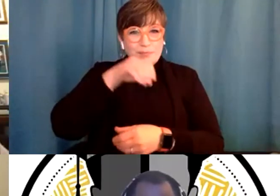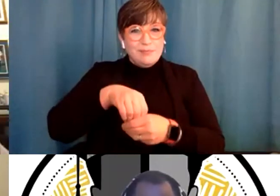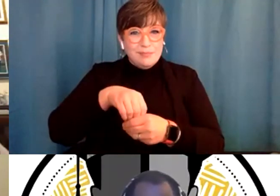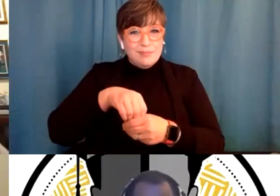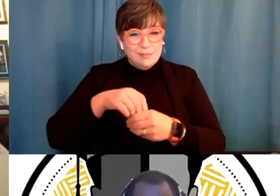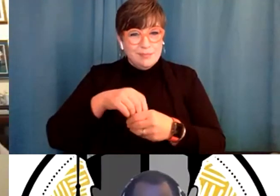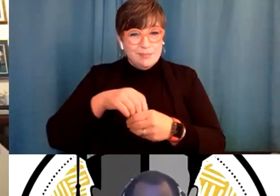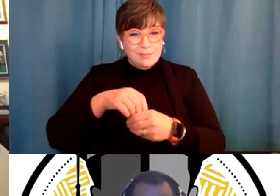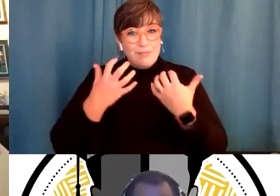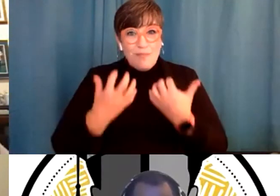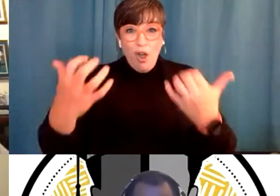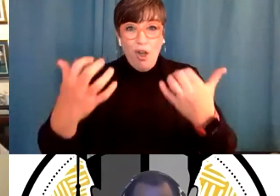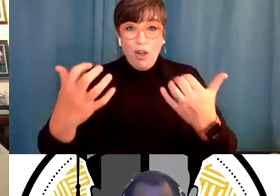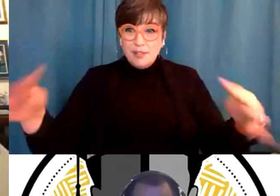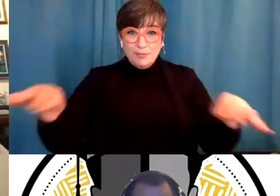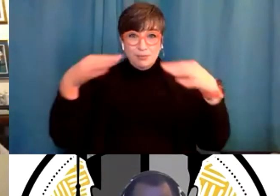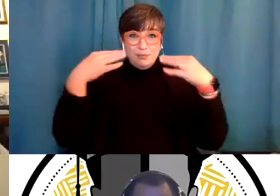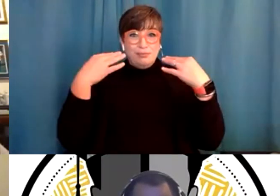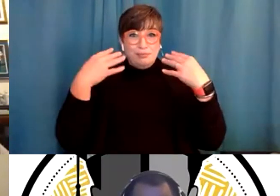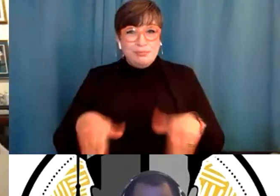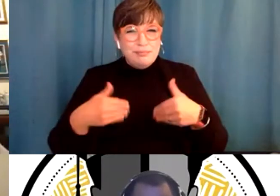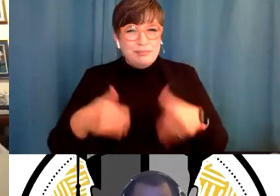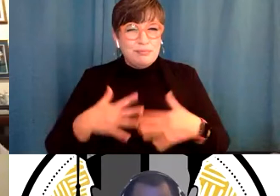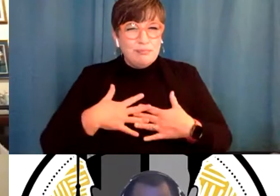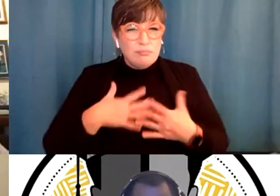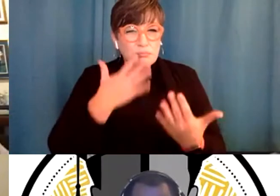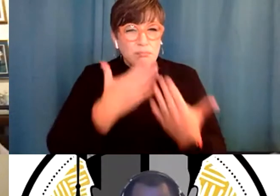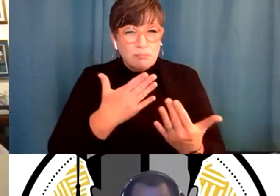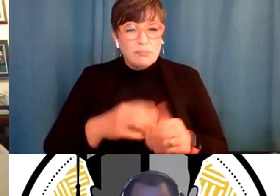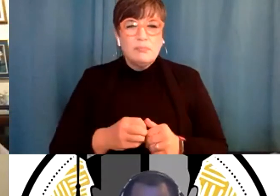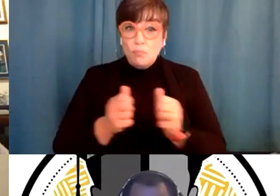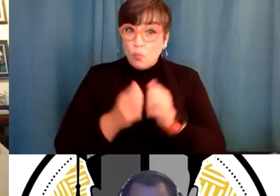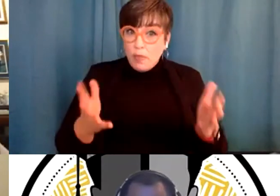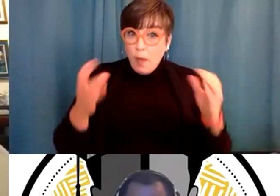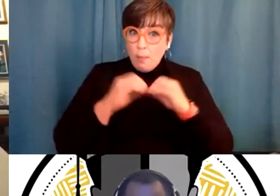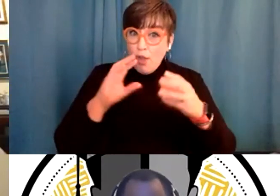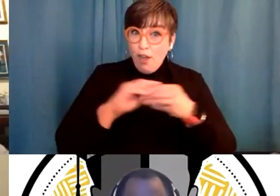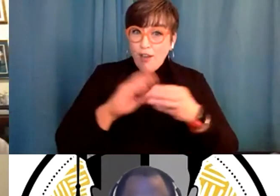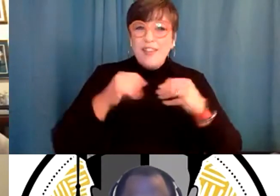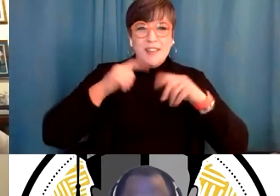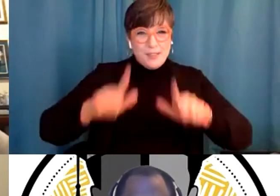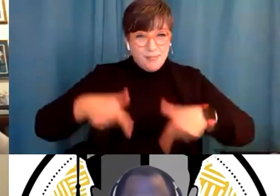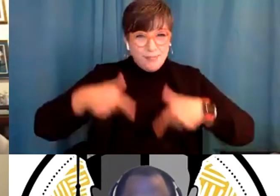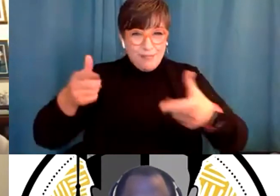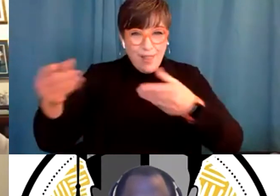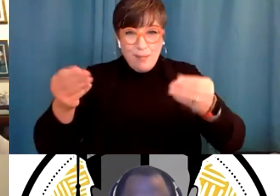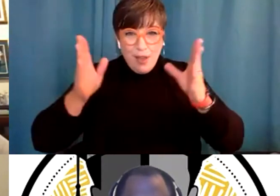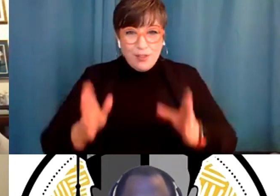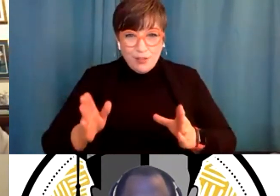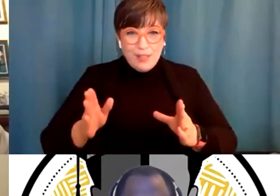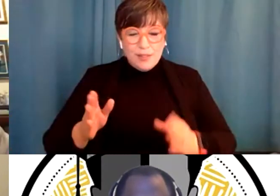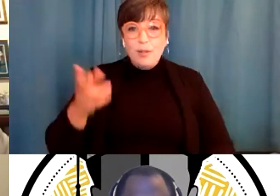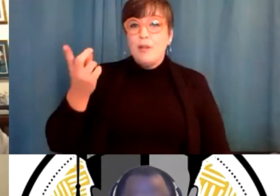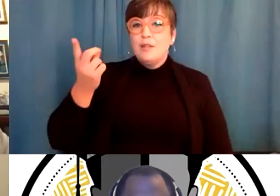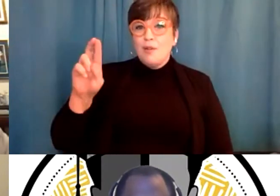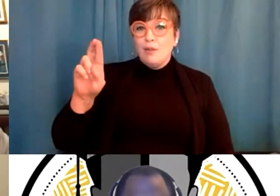this conversation. And without further ado, I want to turn over to our moderator for tonight, to Dr. O'Brien, the